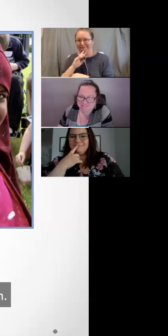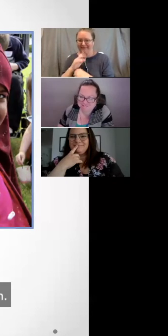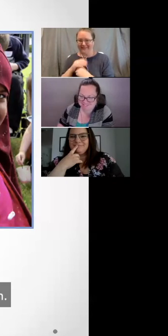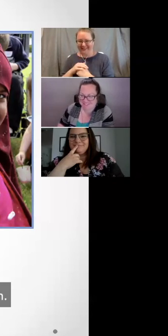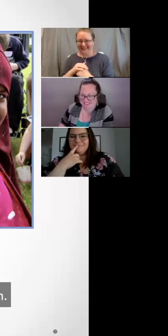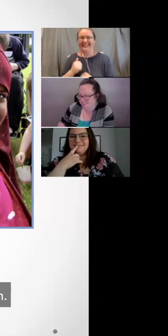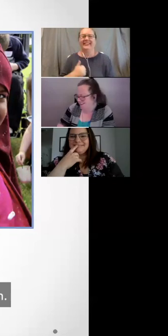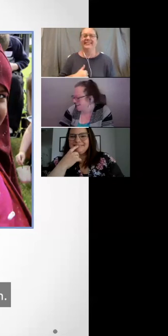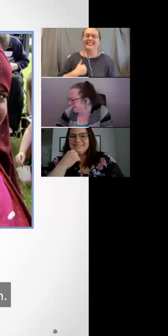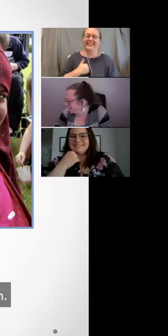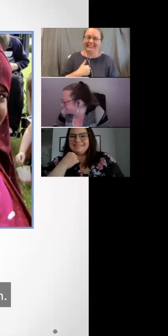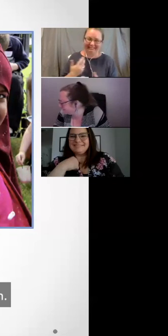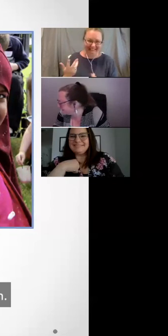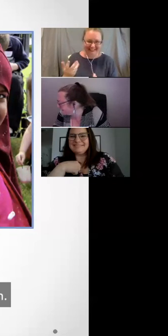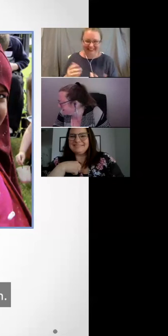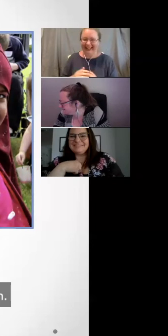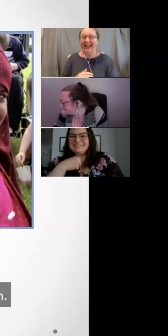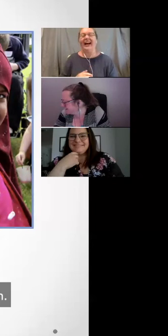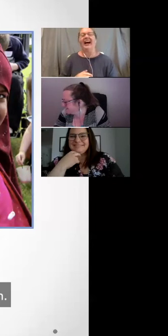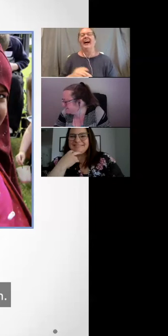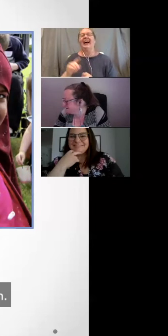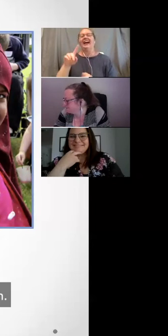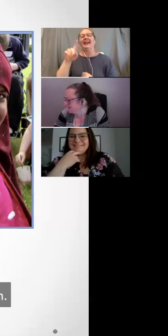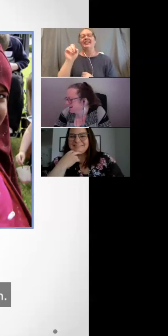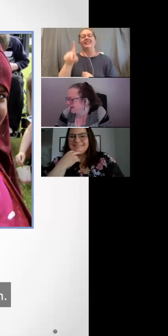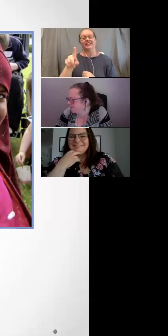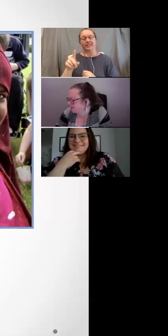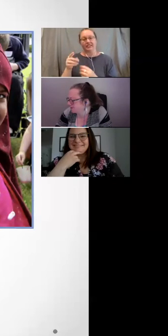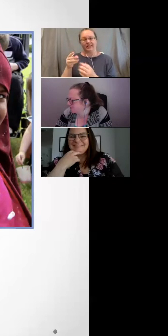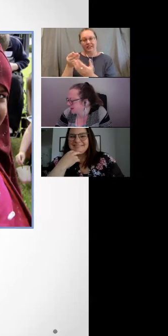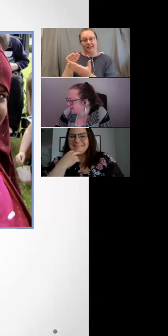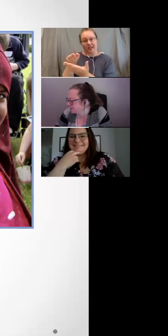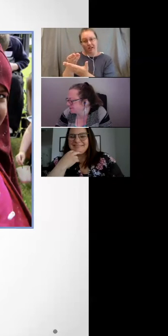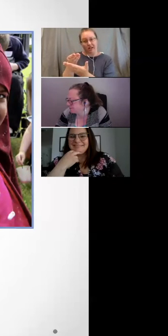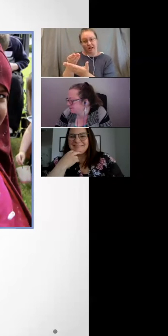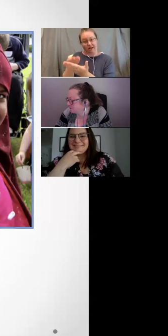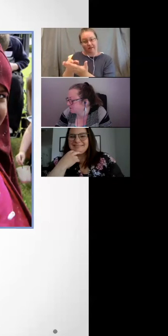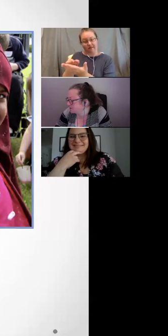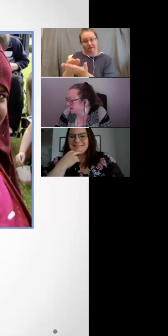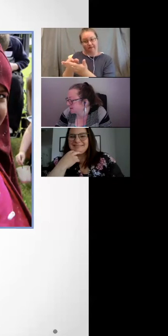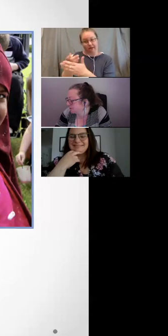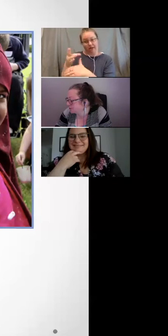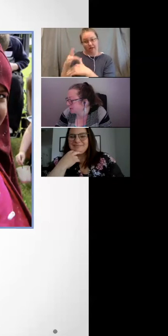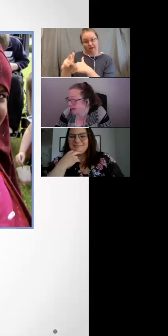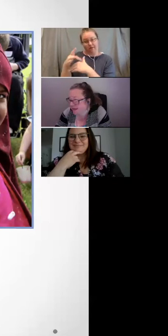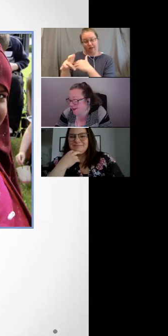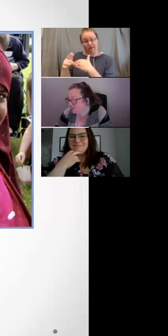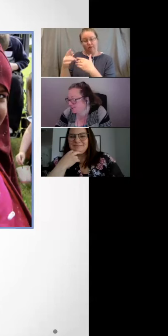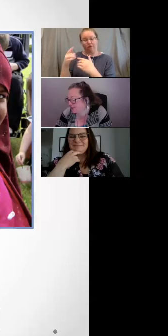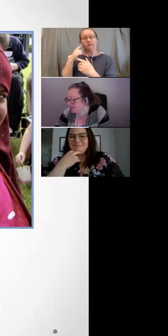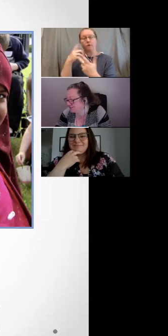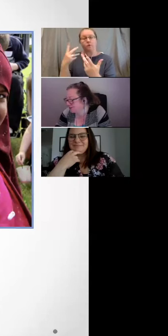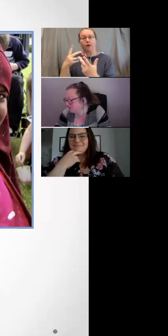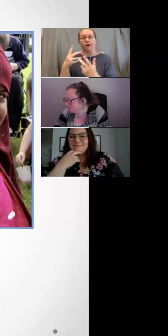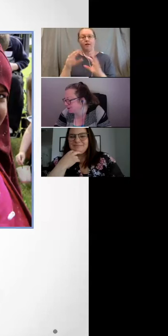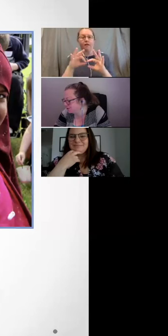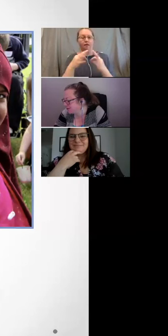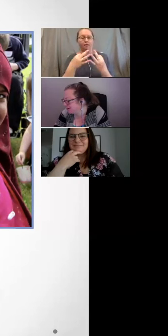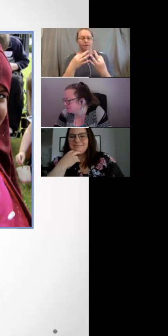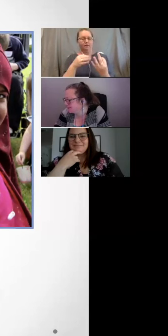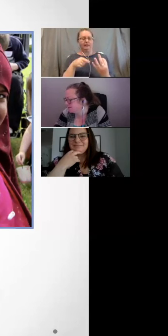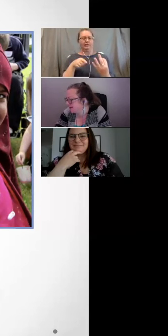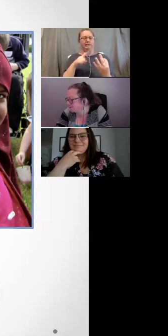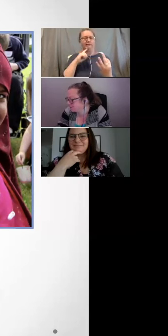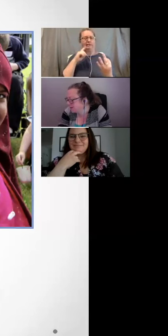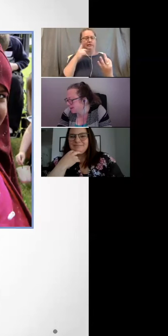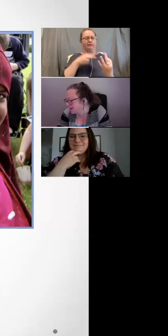Sorry. Is there any funding that a family can tap into to hire someone fluent in sign language to hang out with their deaf and hard of hearing